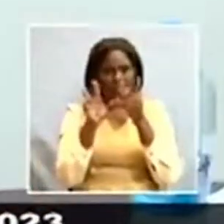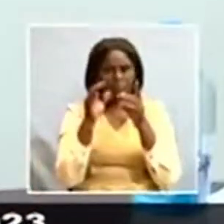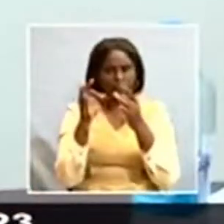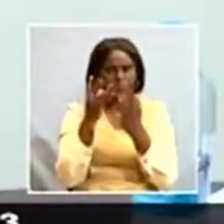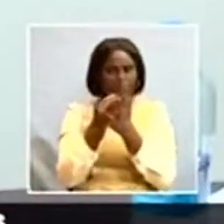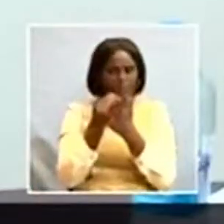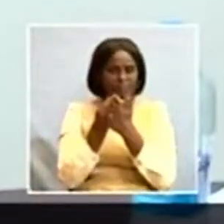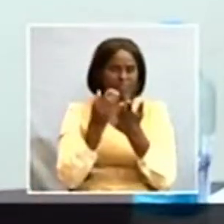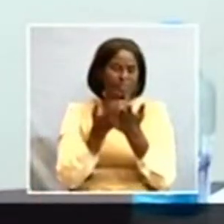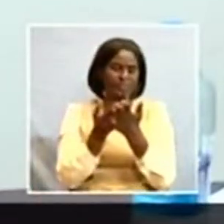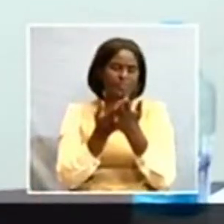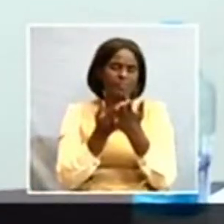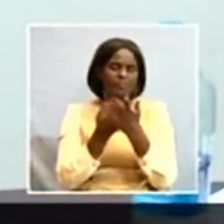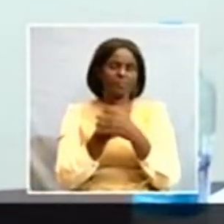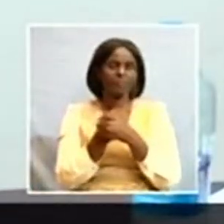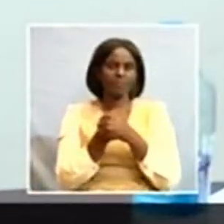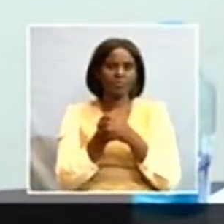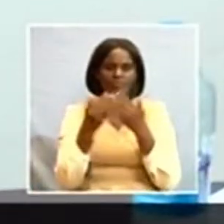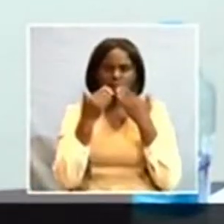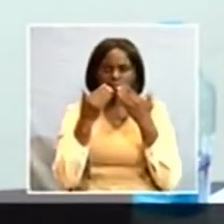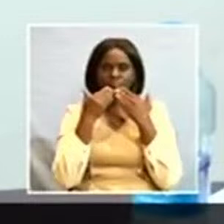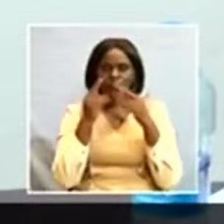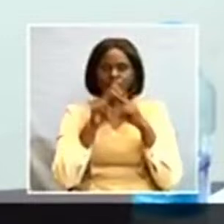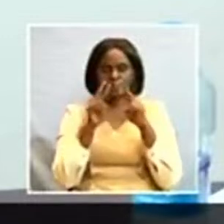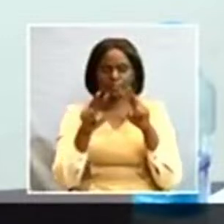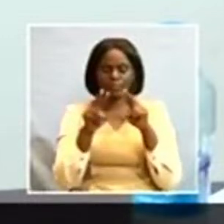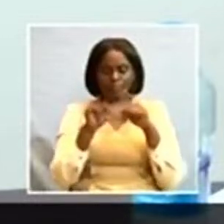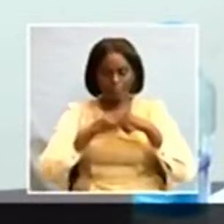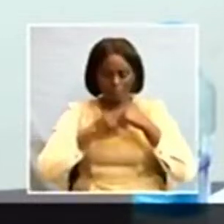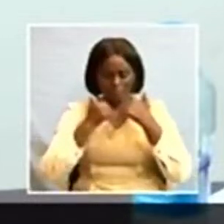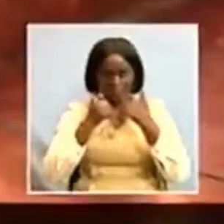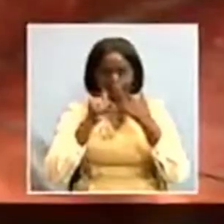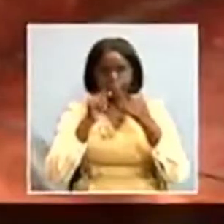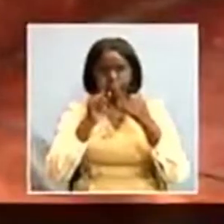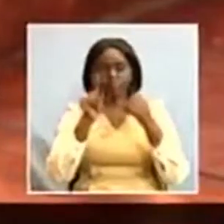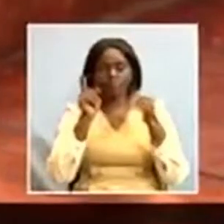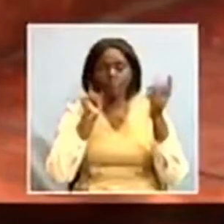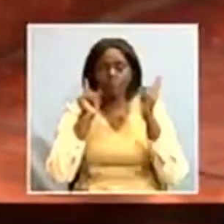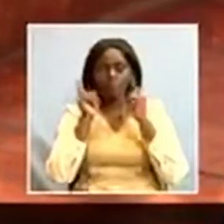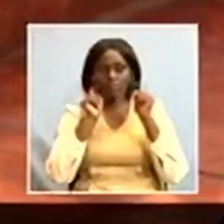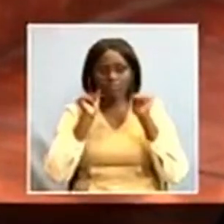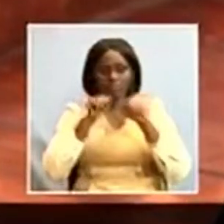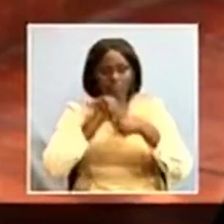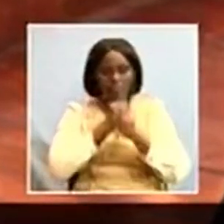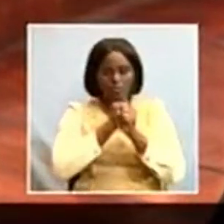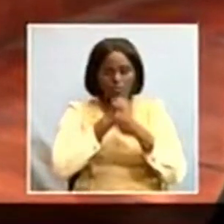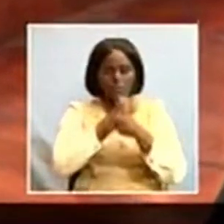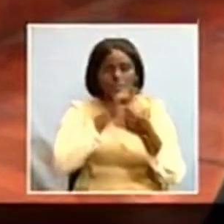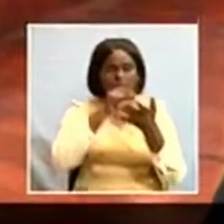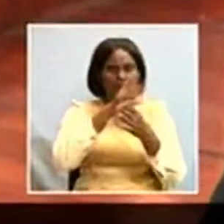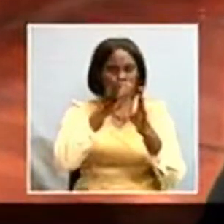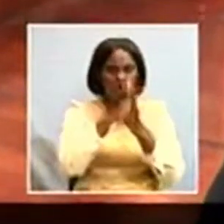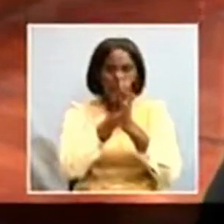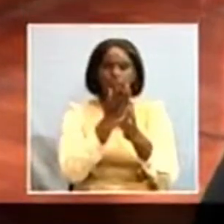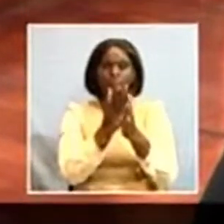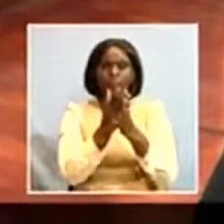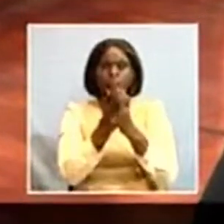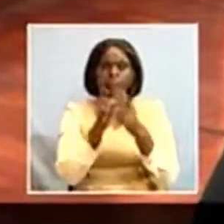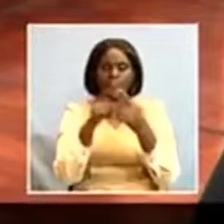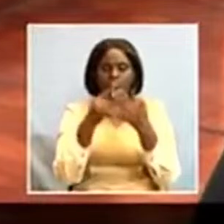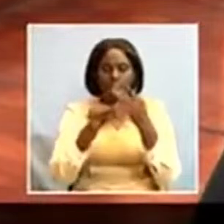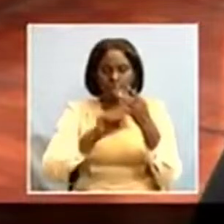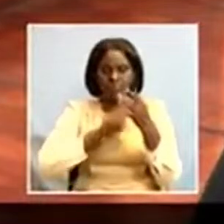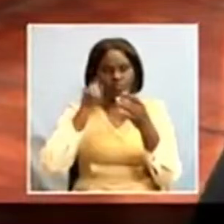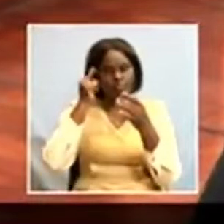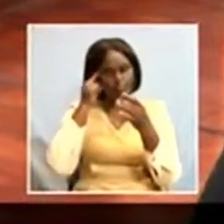Finance. Thank you, Chair. We take your counsel. Would have made some payments towards that, though our thinking